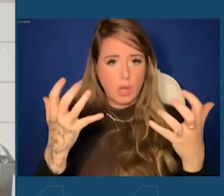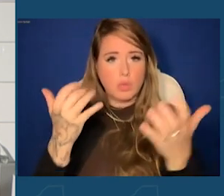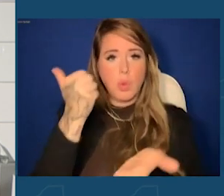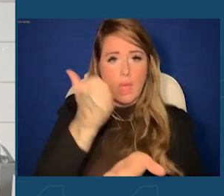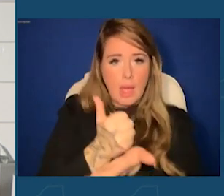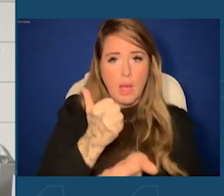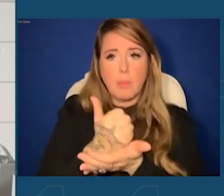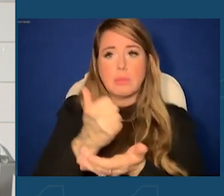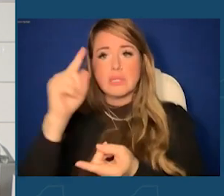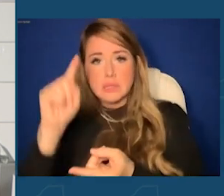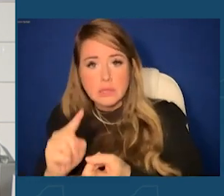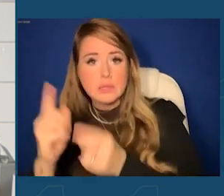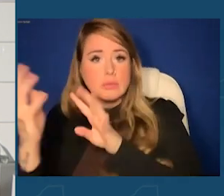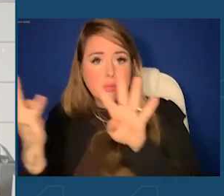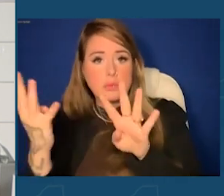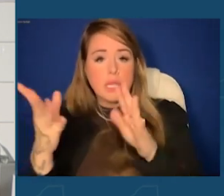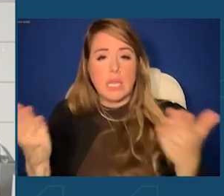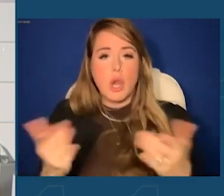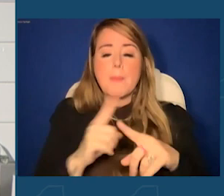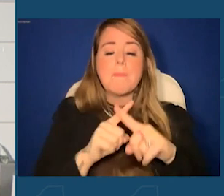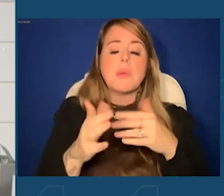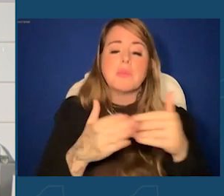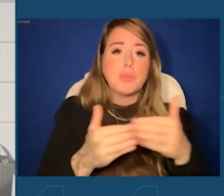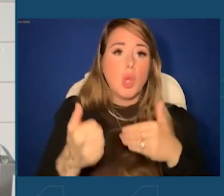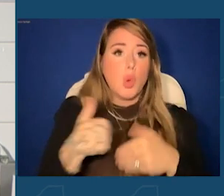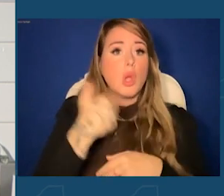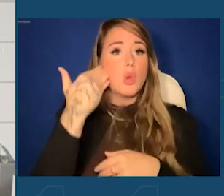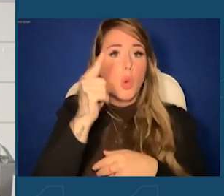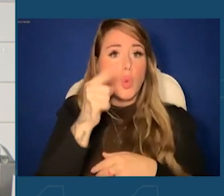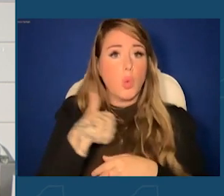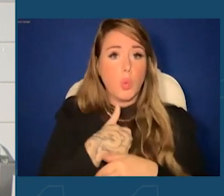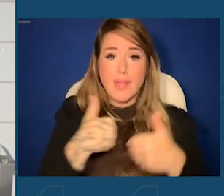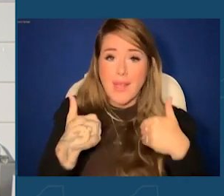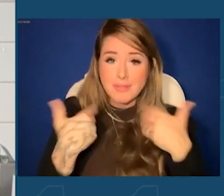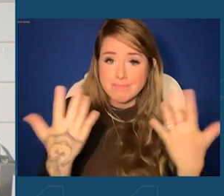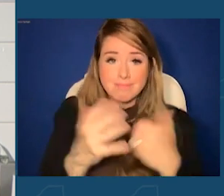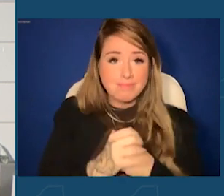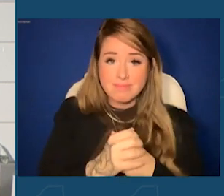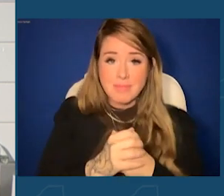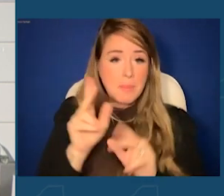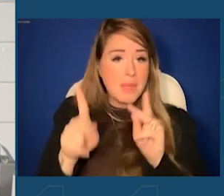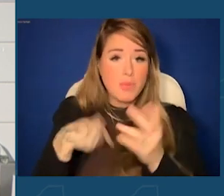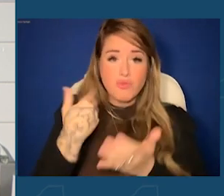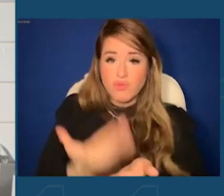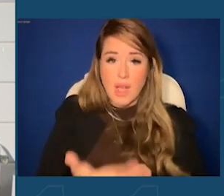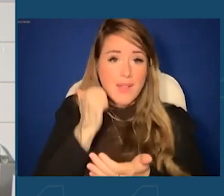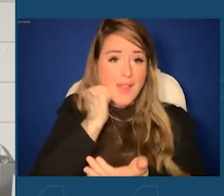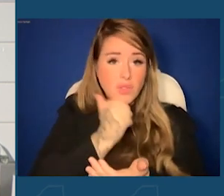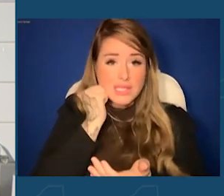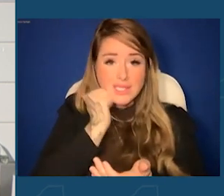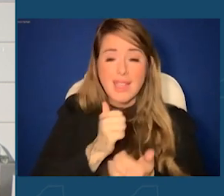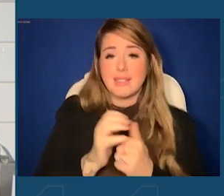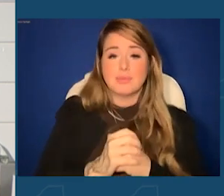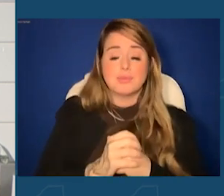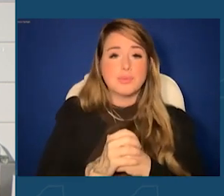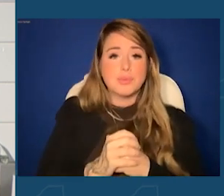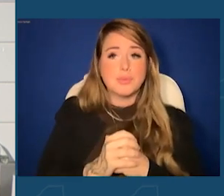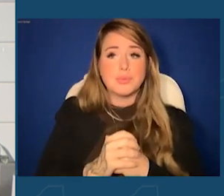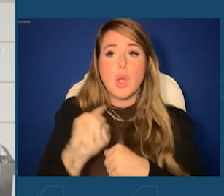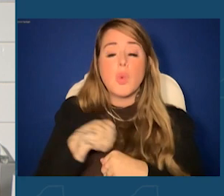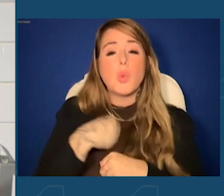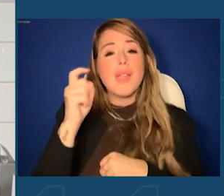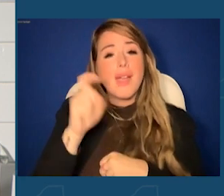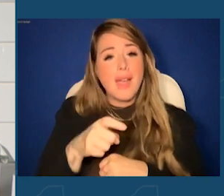in the meantime, we know who we have. They've been coming in daily, and we have to deal